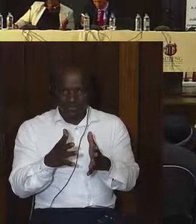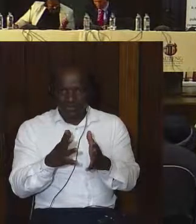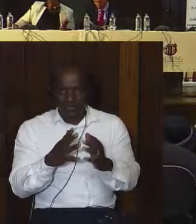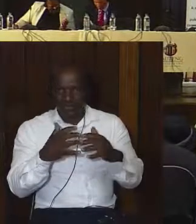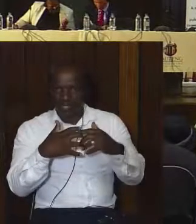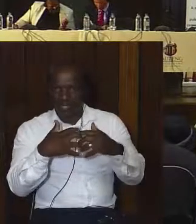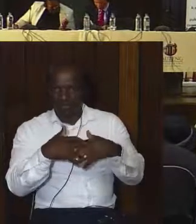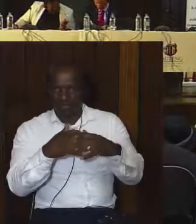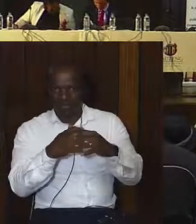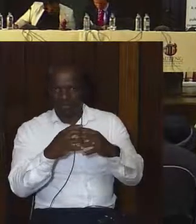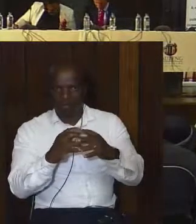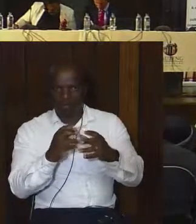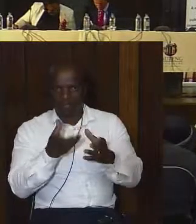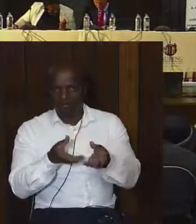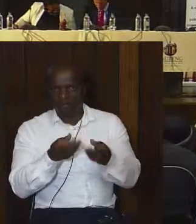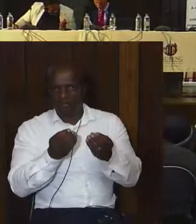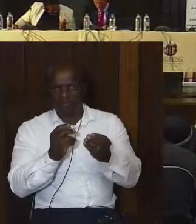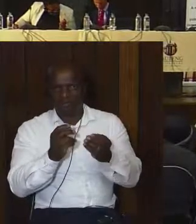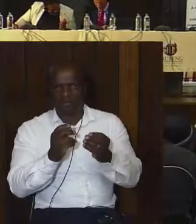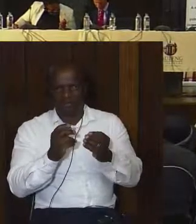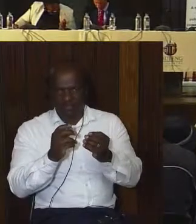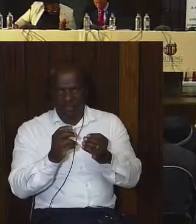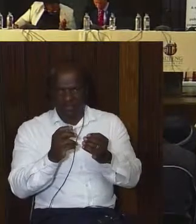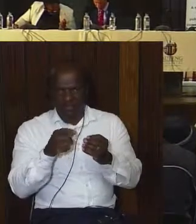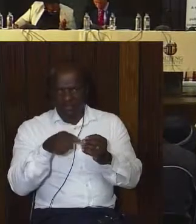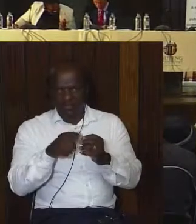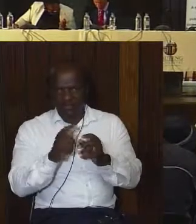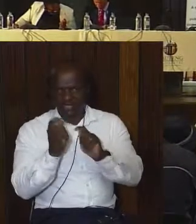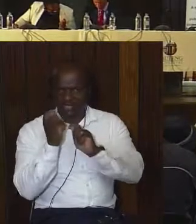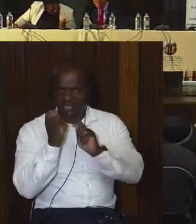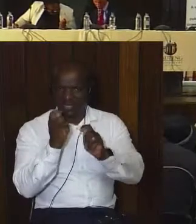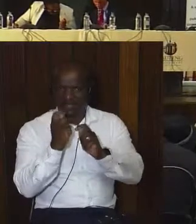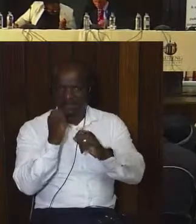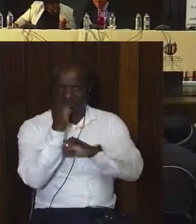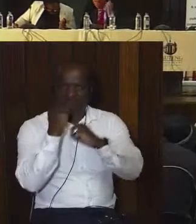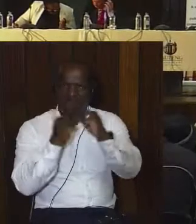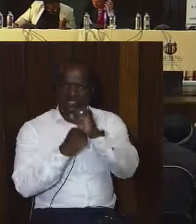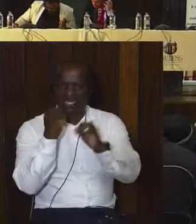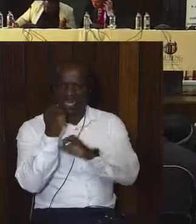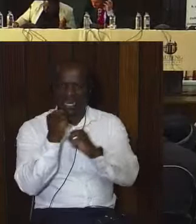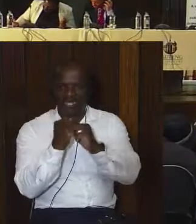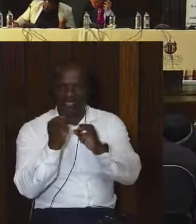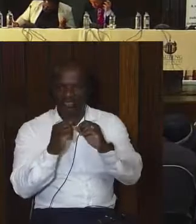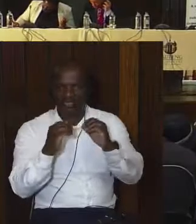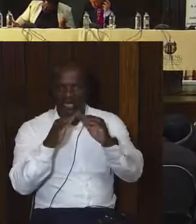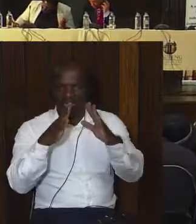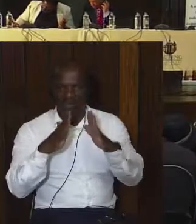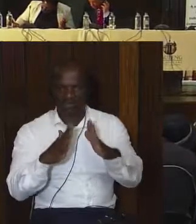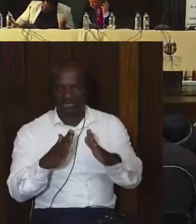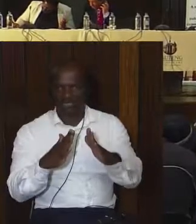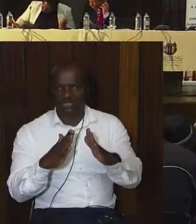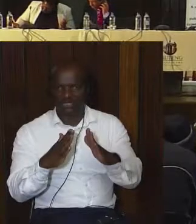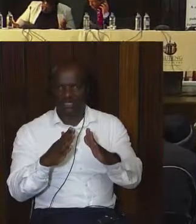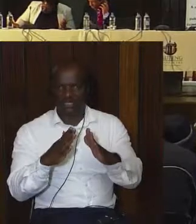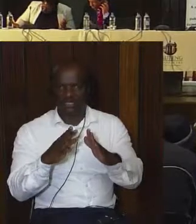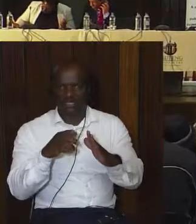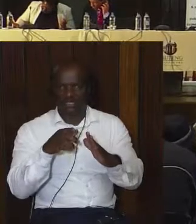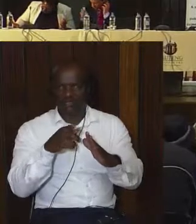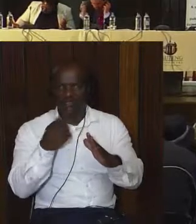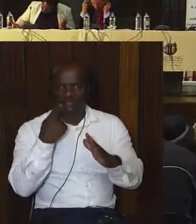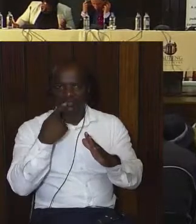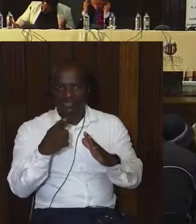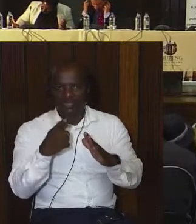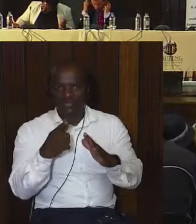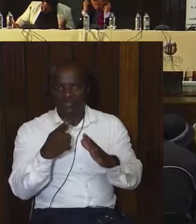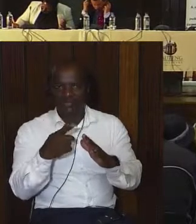to whether this transport infrastructure house, as we're told that it is